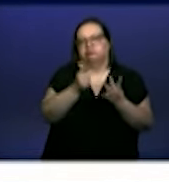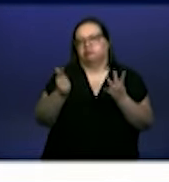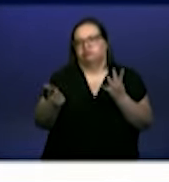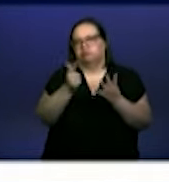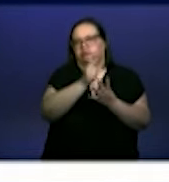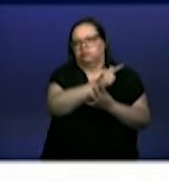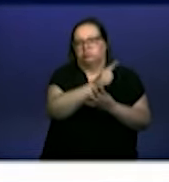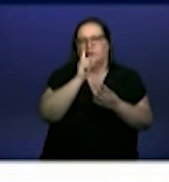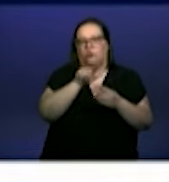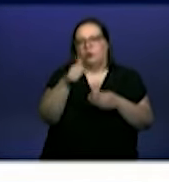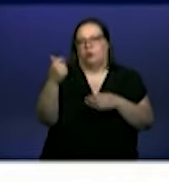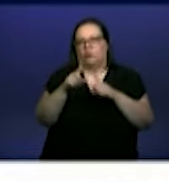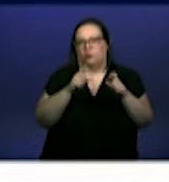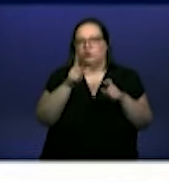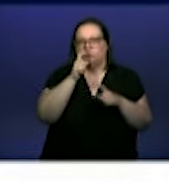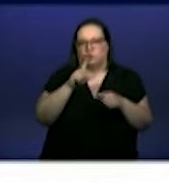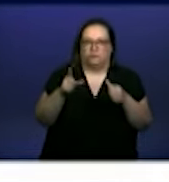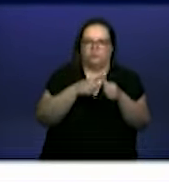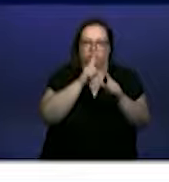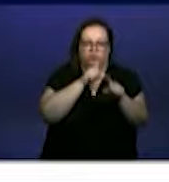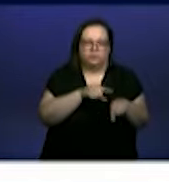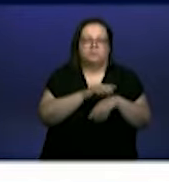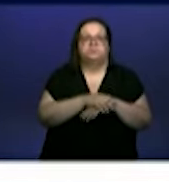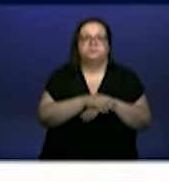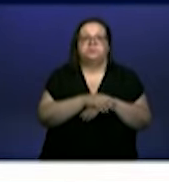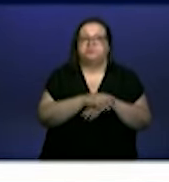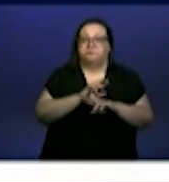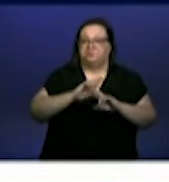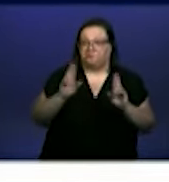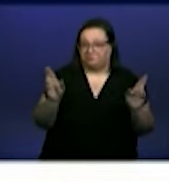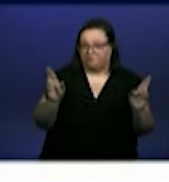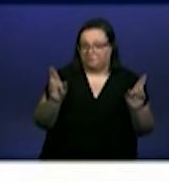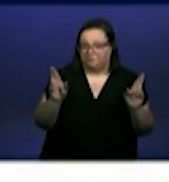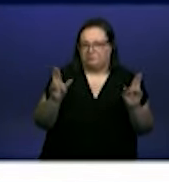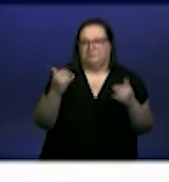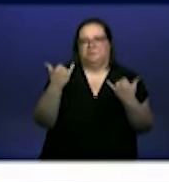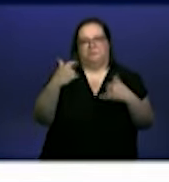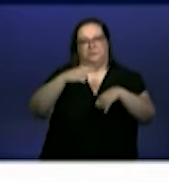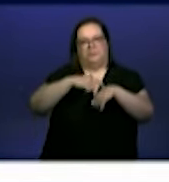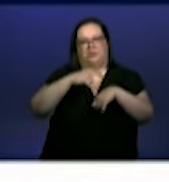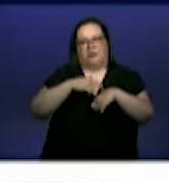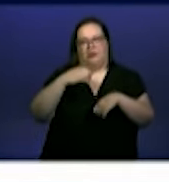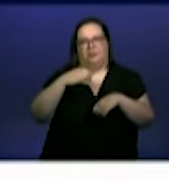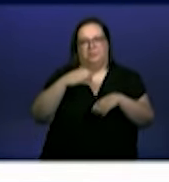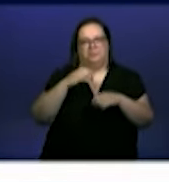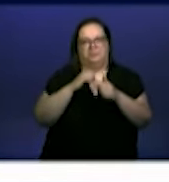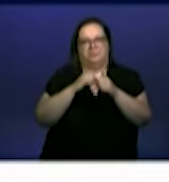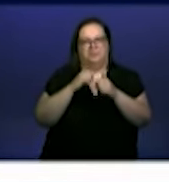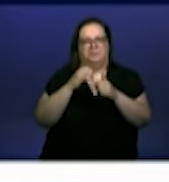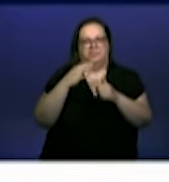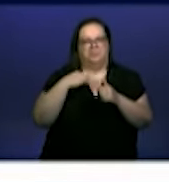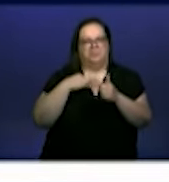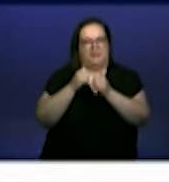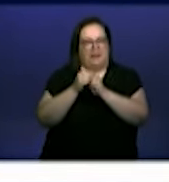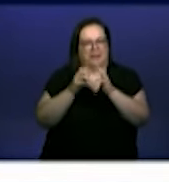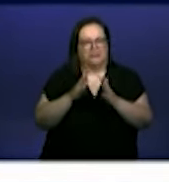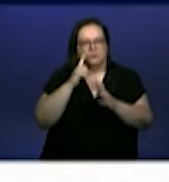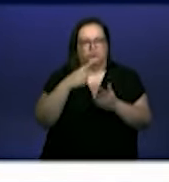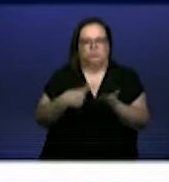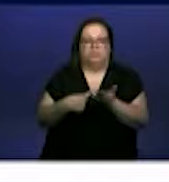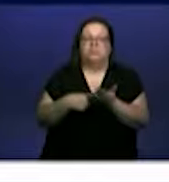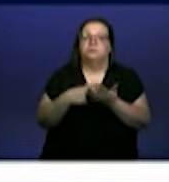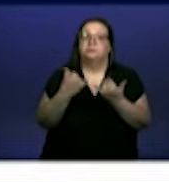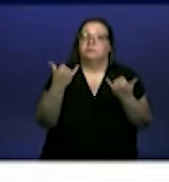questions throughout the night. Are you ready? It's time, candidates, to debate. And we do begin tonight